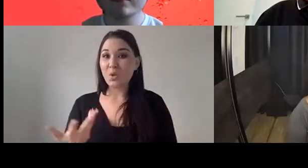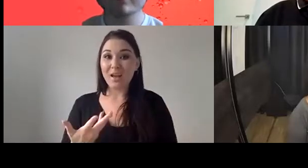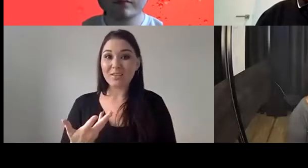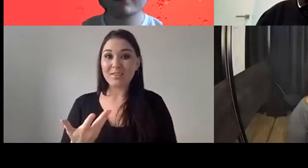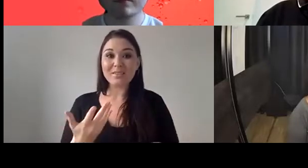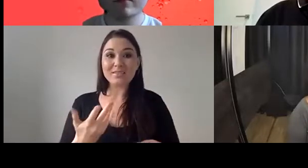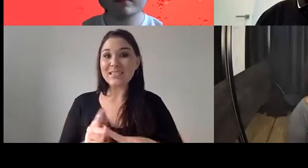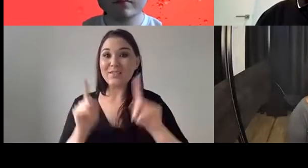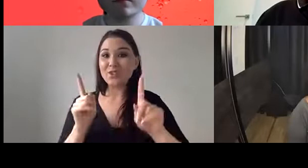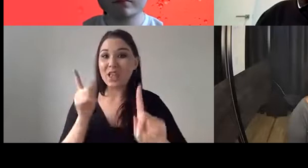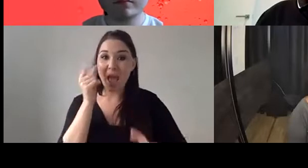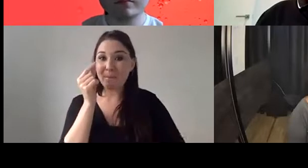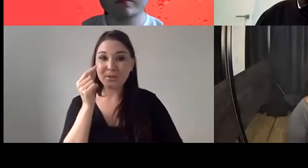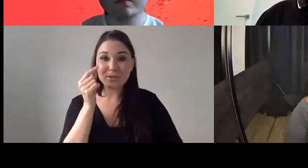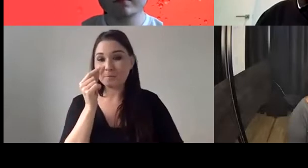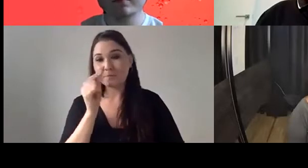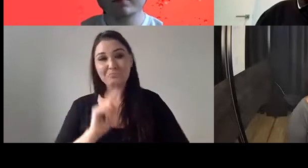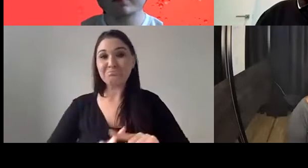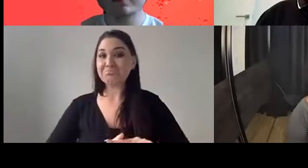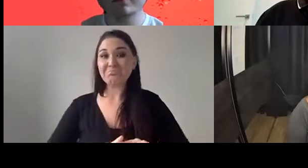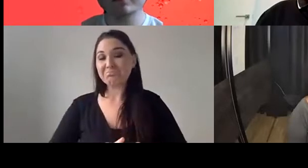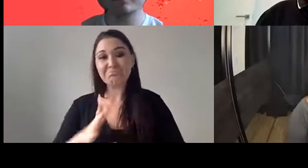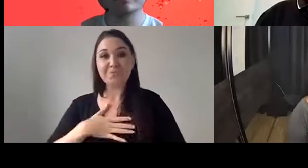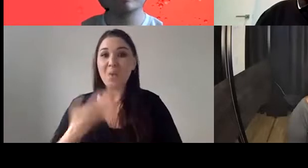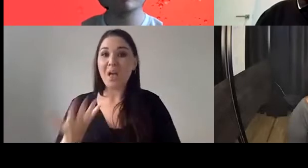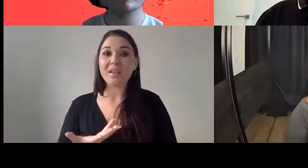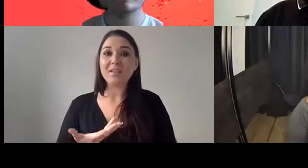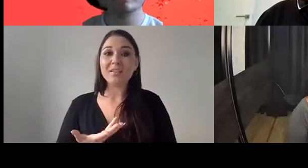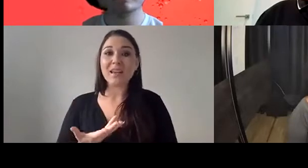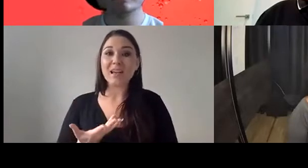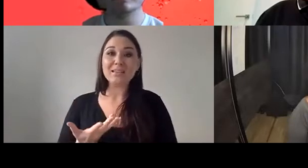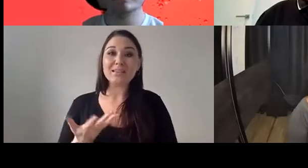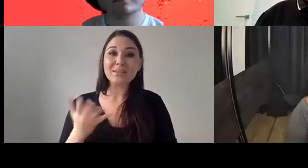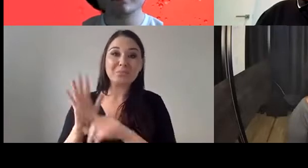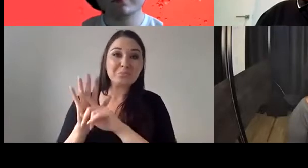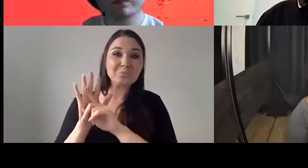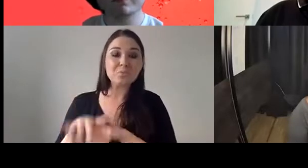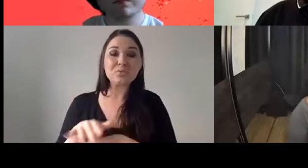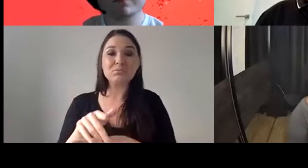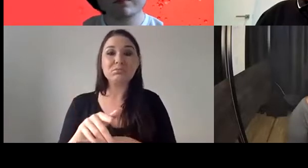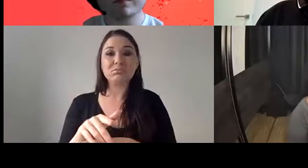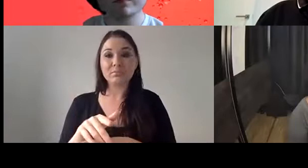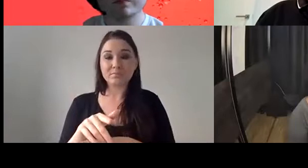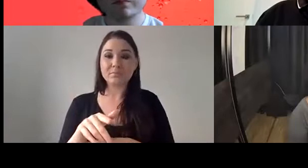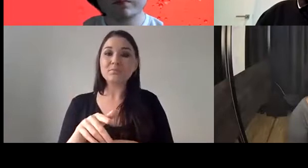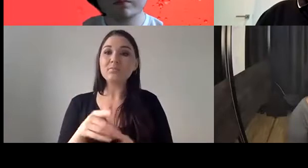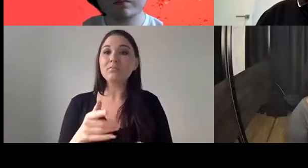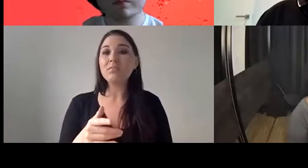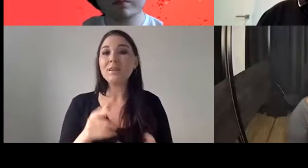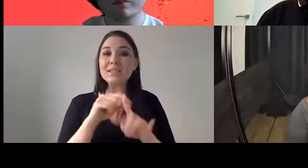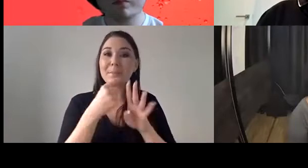abled. I think what it does is it really diminishes disability. It's a way of kind